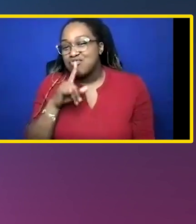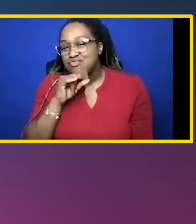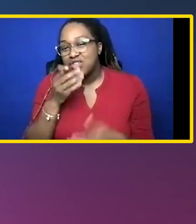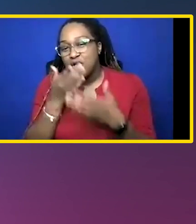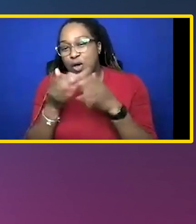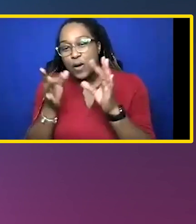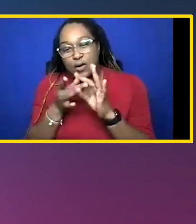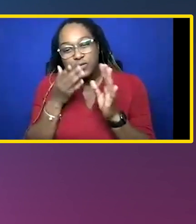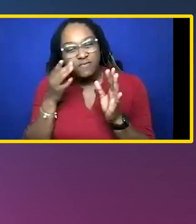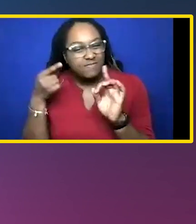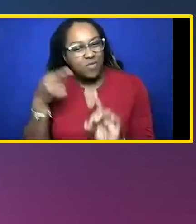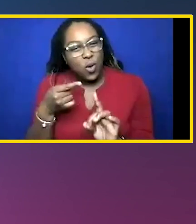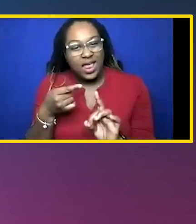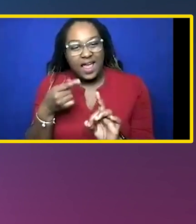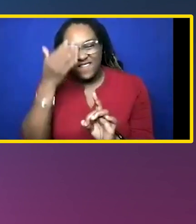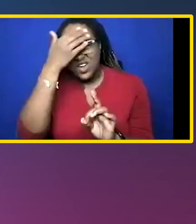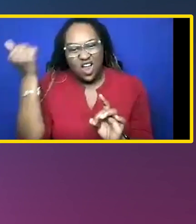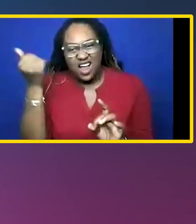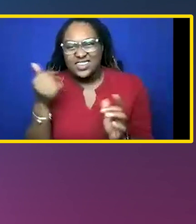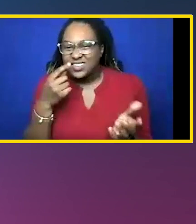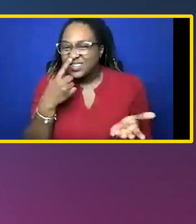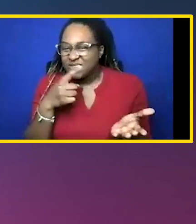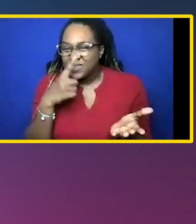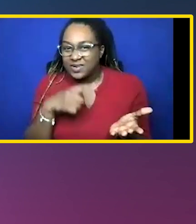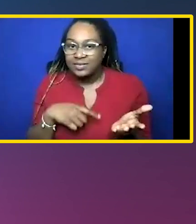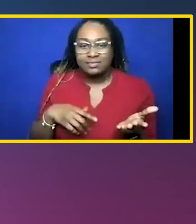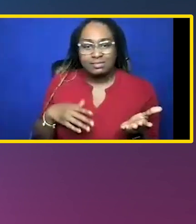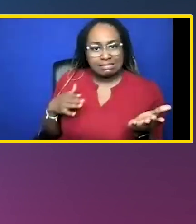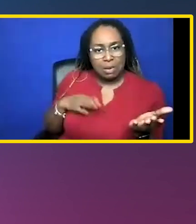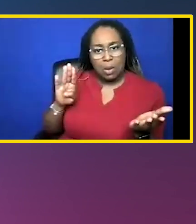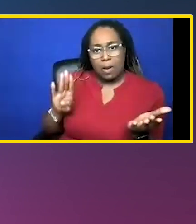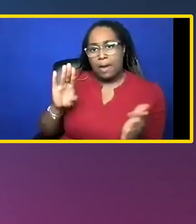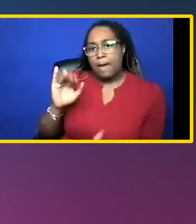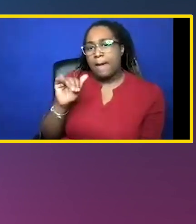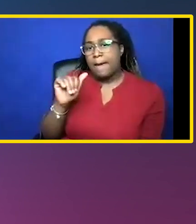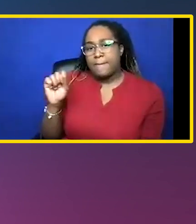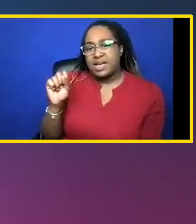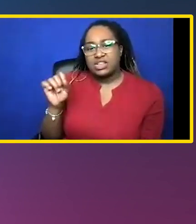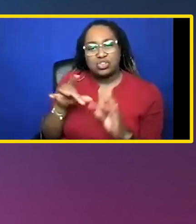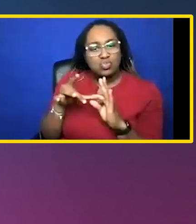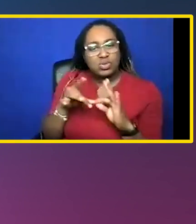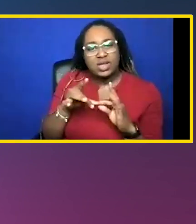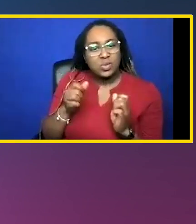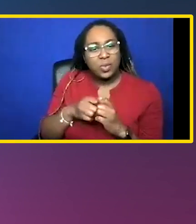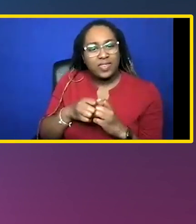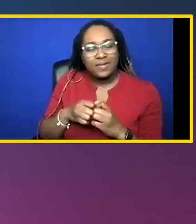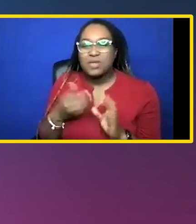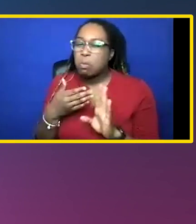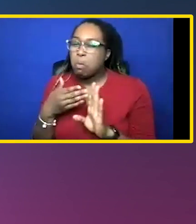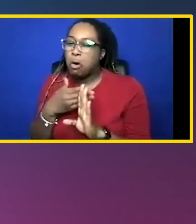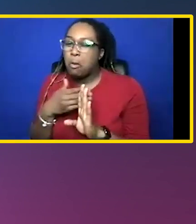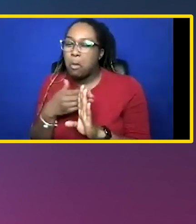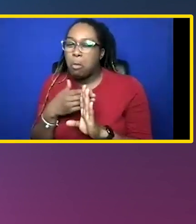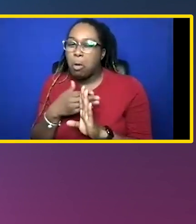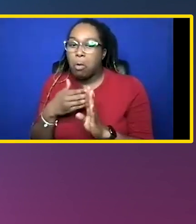I forgot. Can you say the Was it question? bias related? It was about bias and It was a little bit before